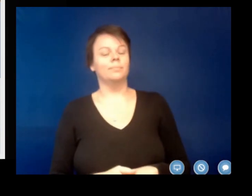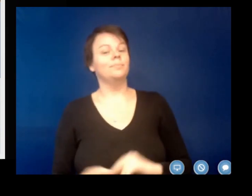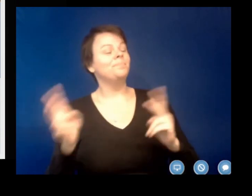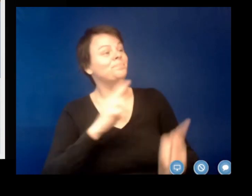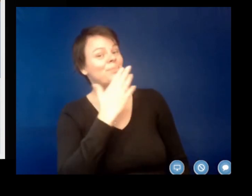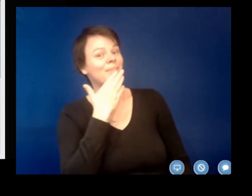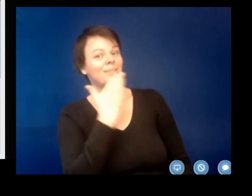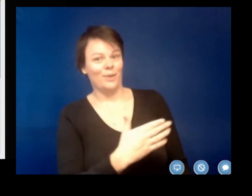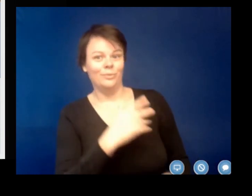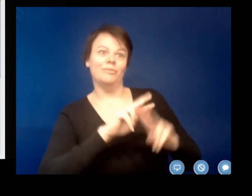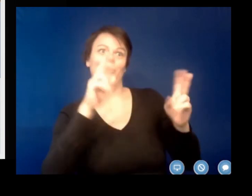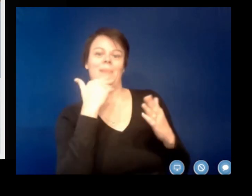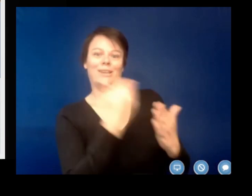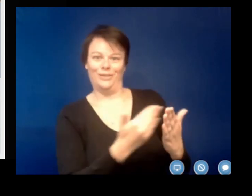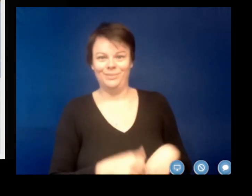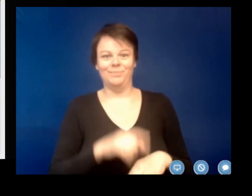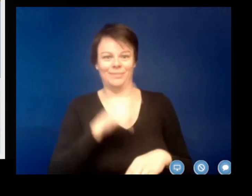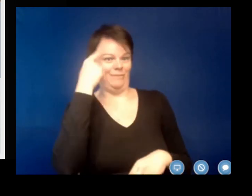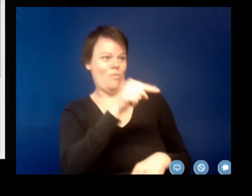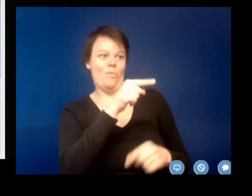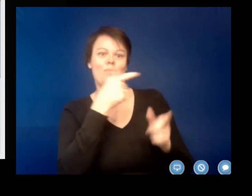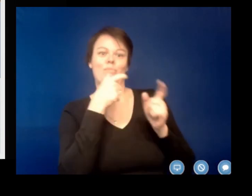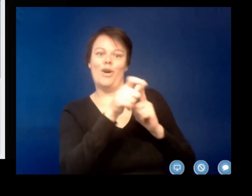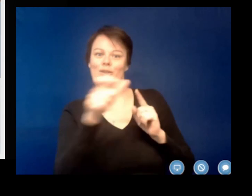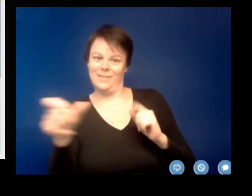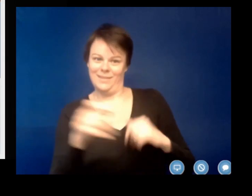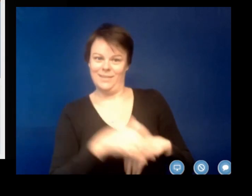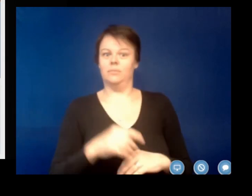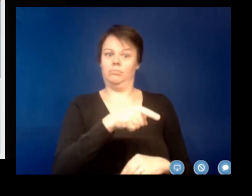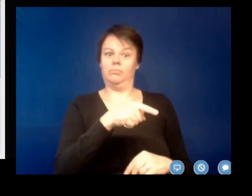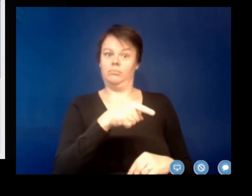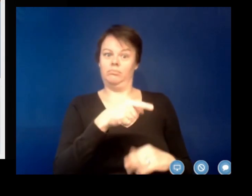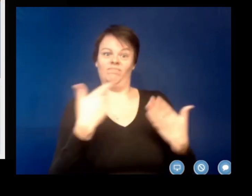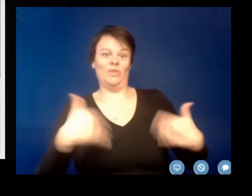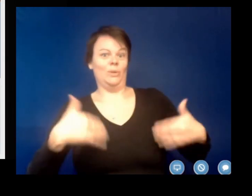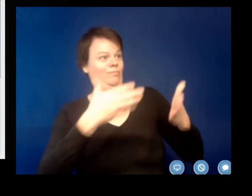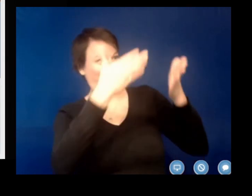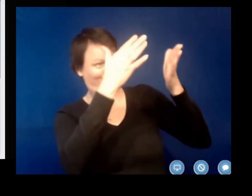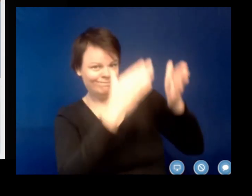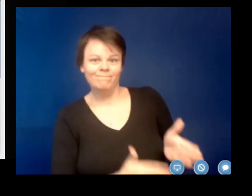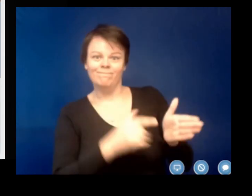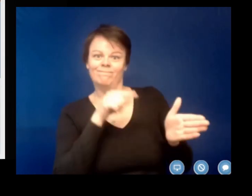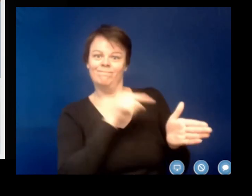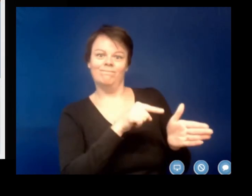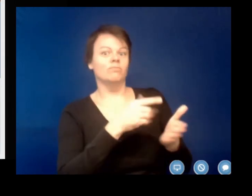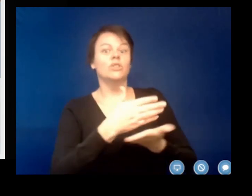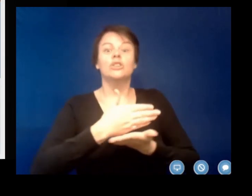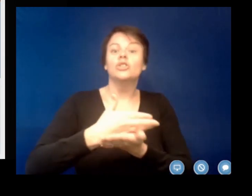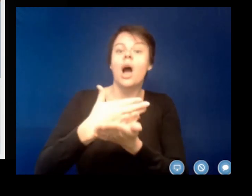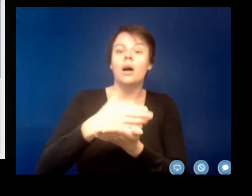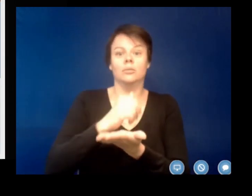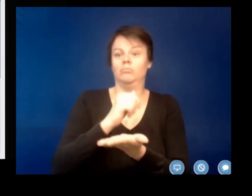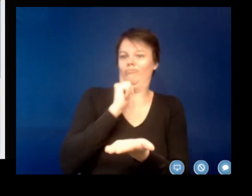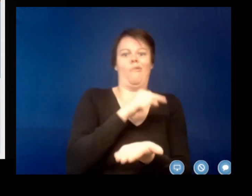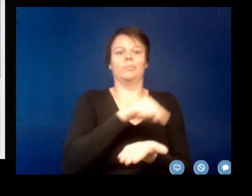to share today with you some aspects of my reflections on global learning, what I